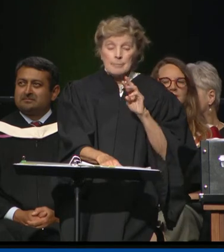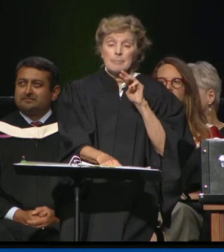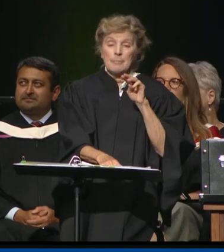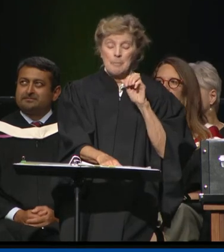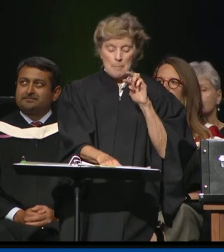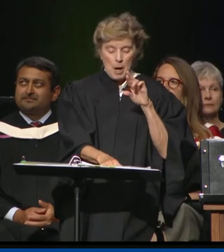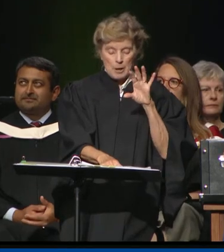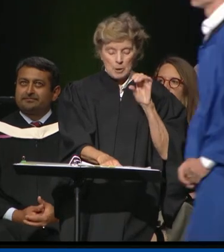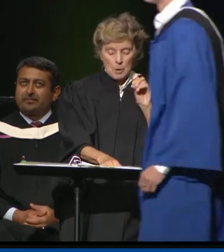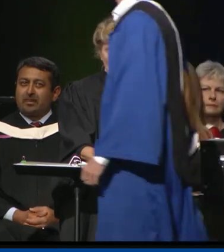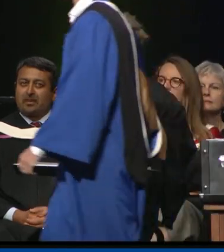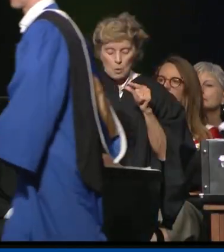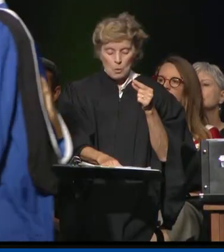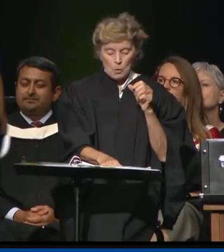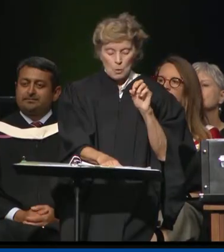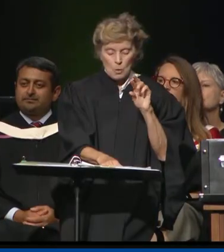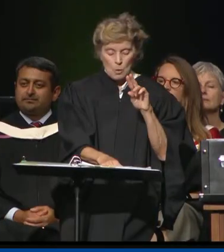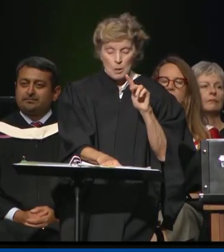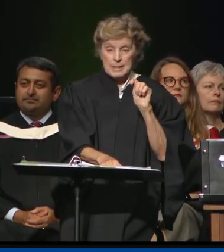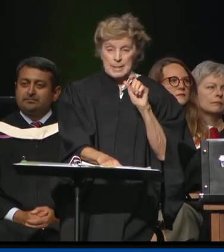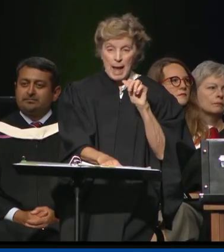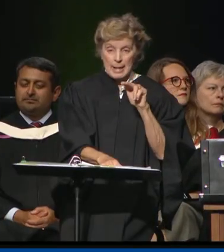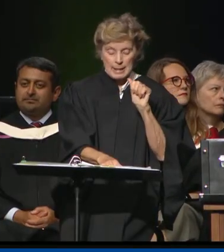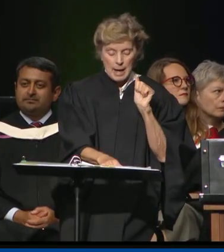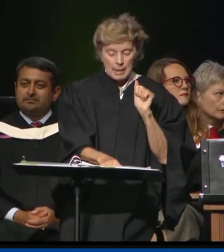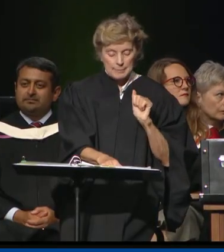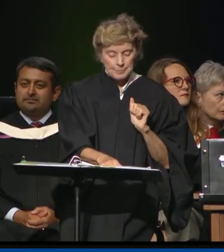Marco Gortana.